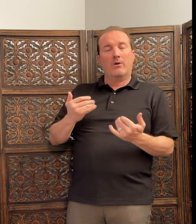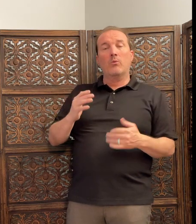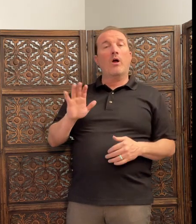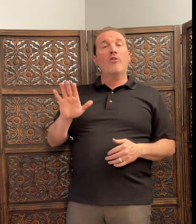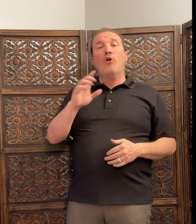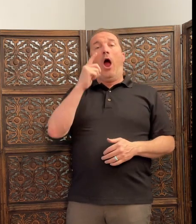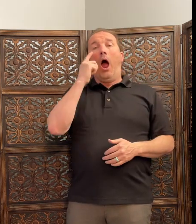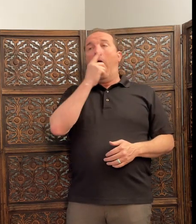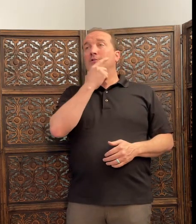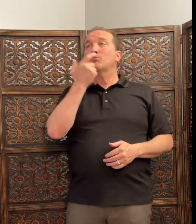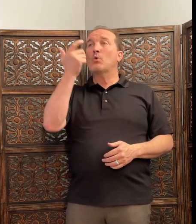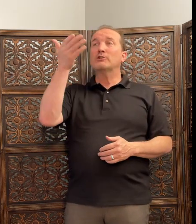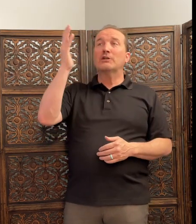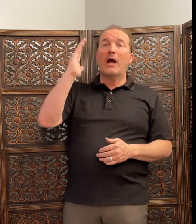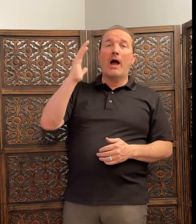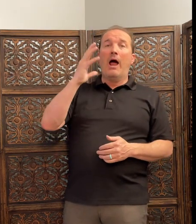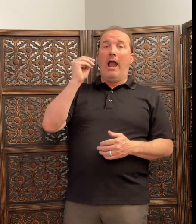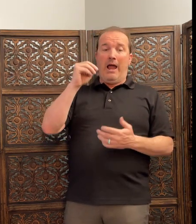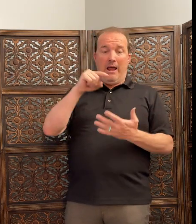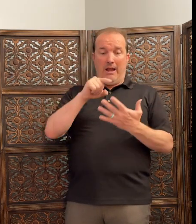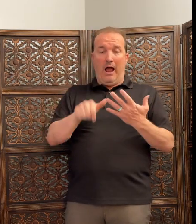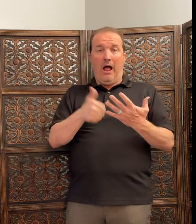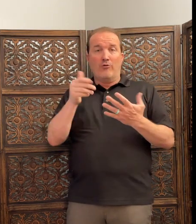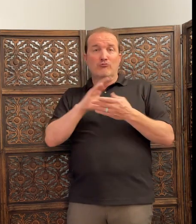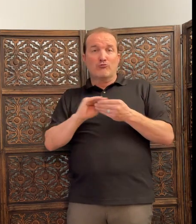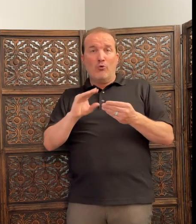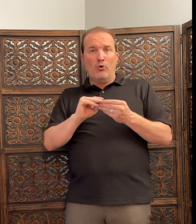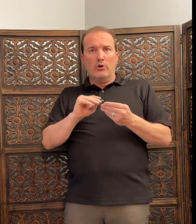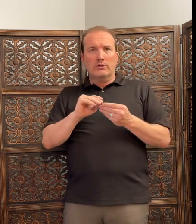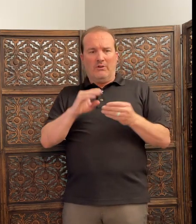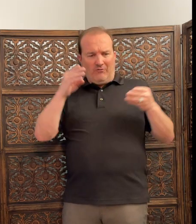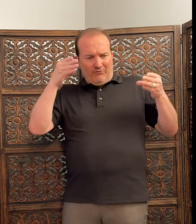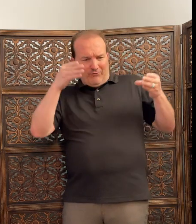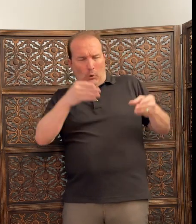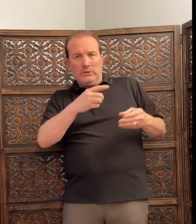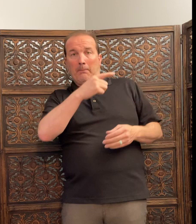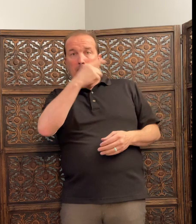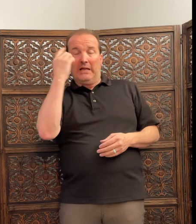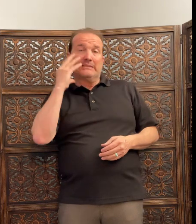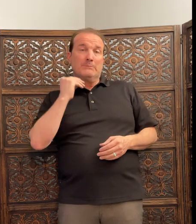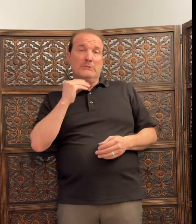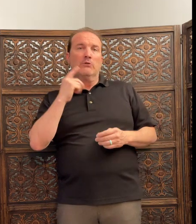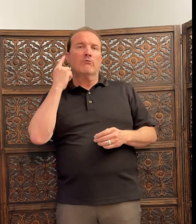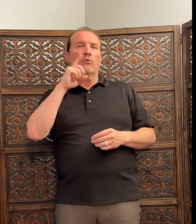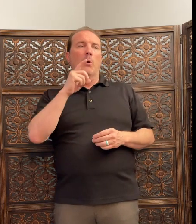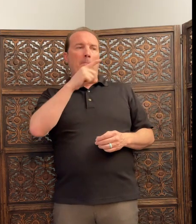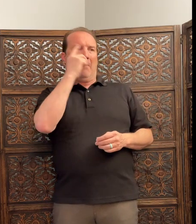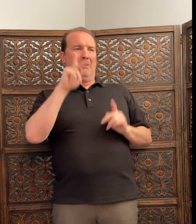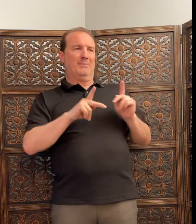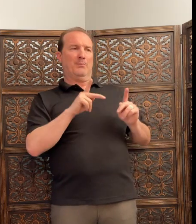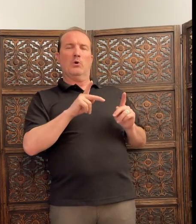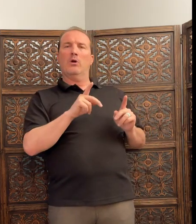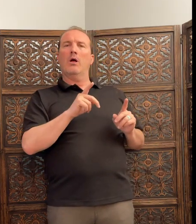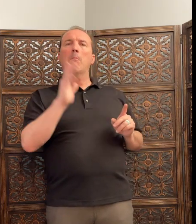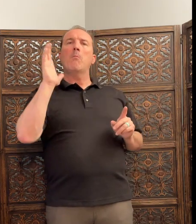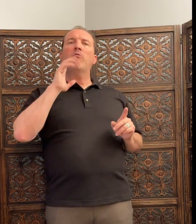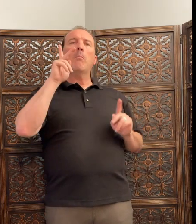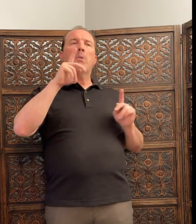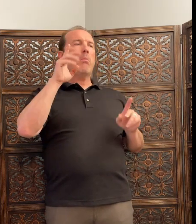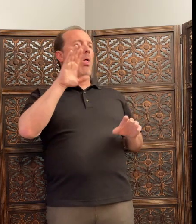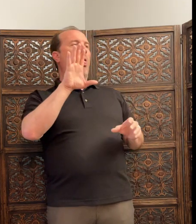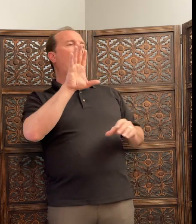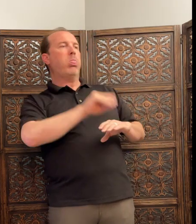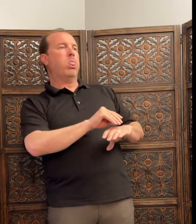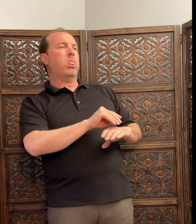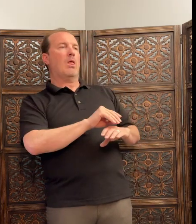Watching God, as well as her other writings and creative works, centers the Black experience around humanizing Black people.